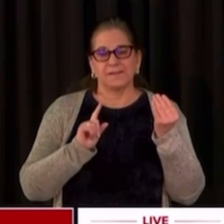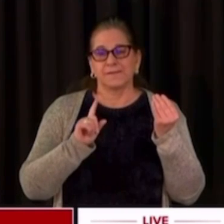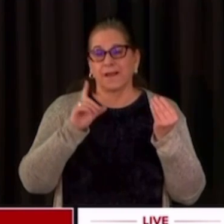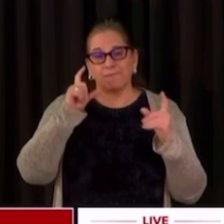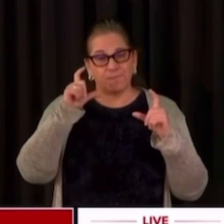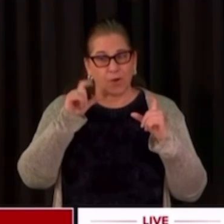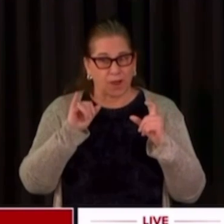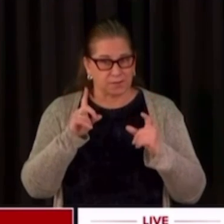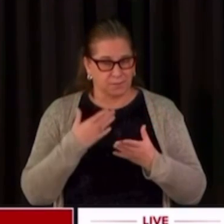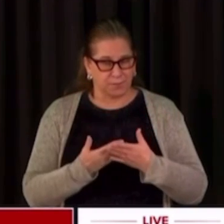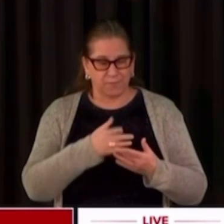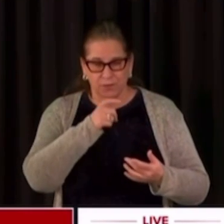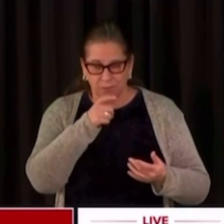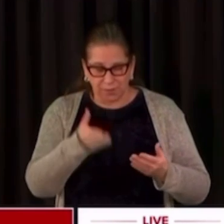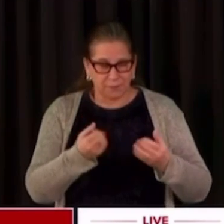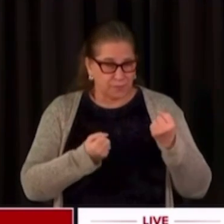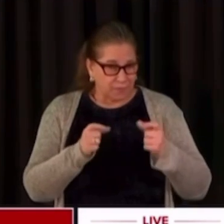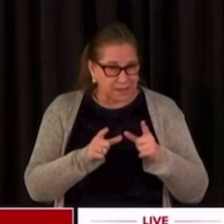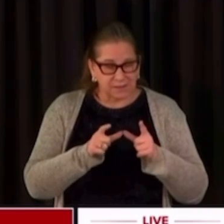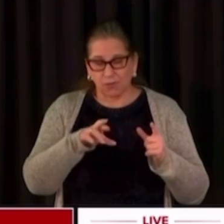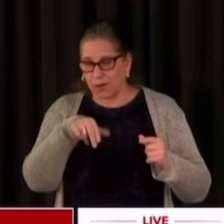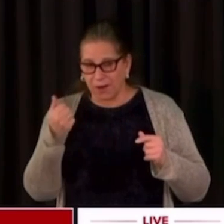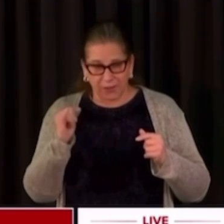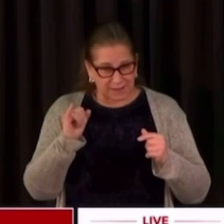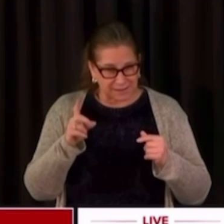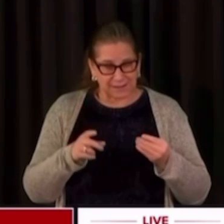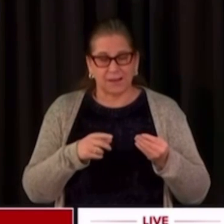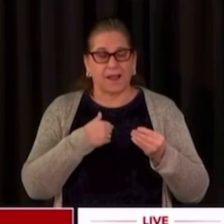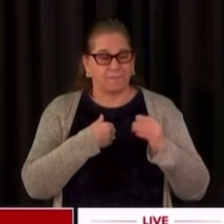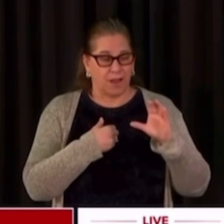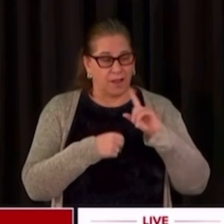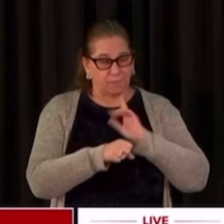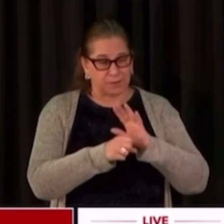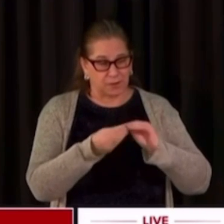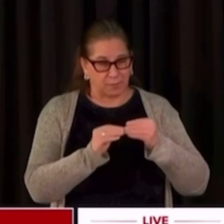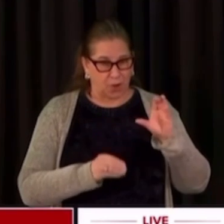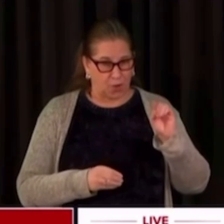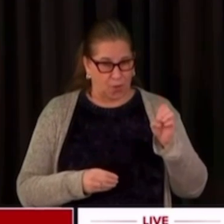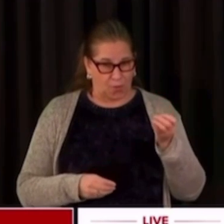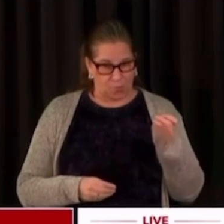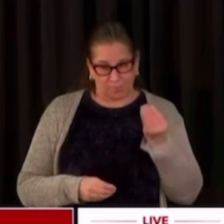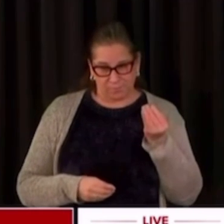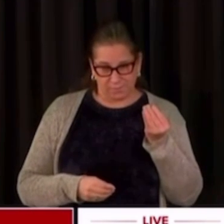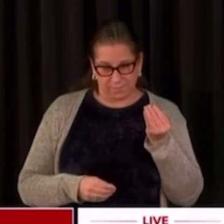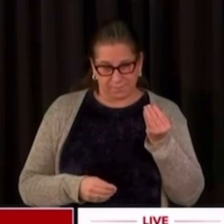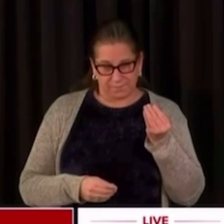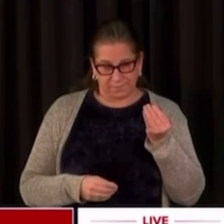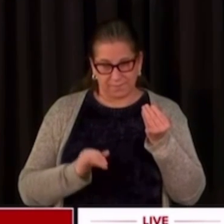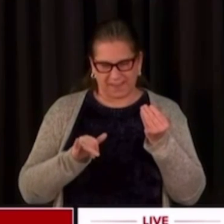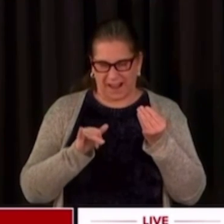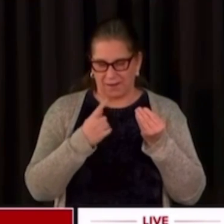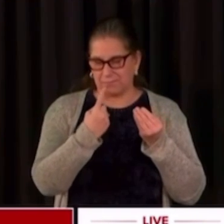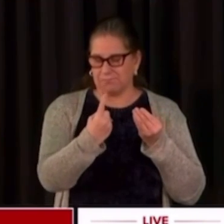That confirmation code is your own. Then once you get the appointment, just remember to bring the confirmation code,